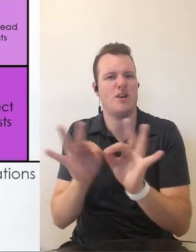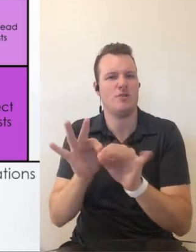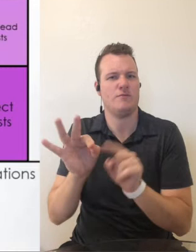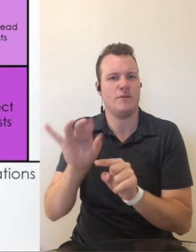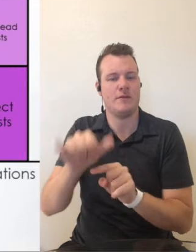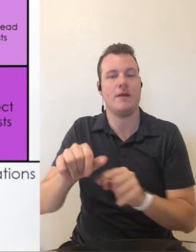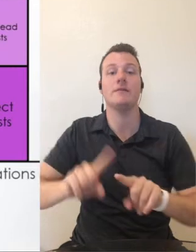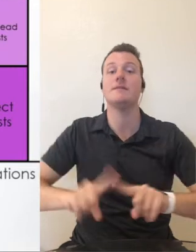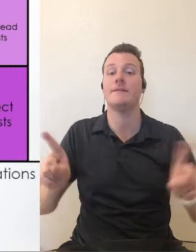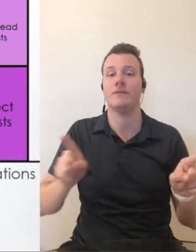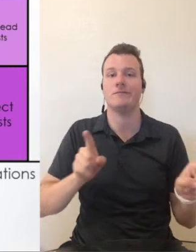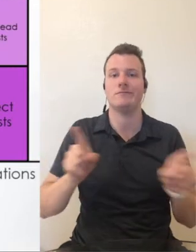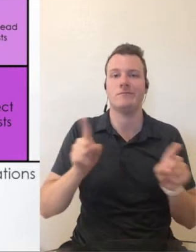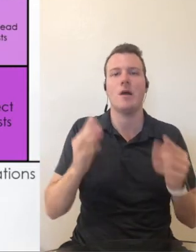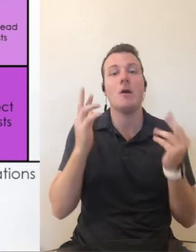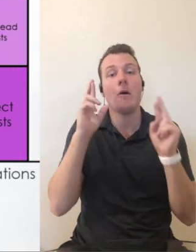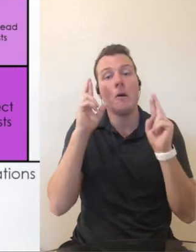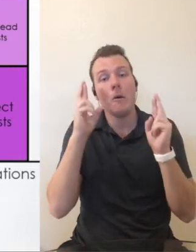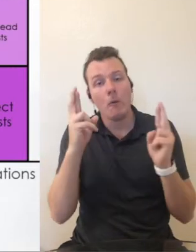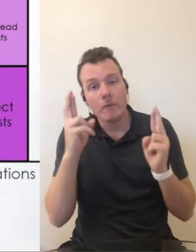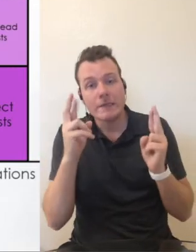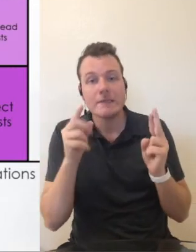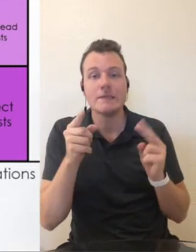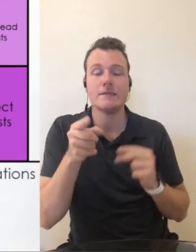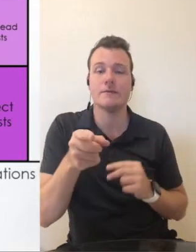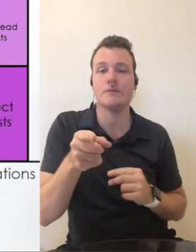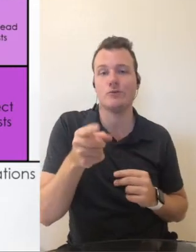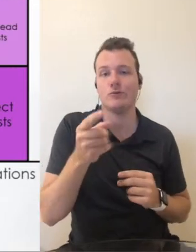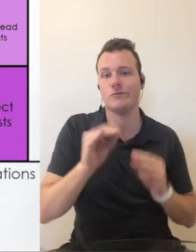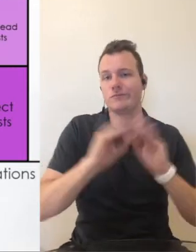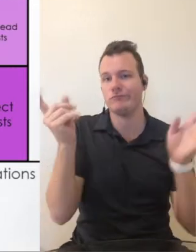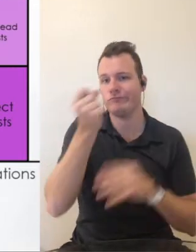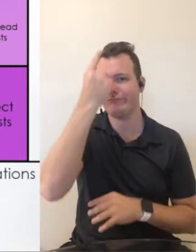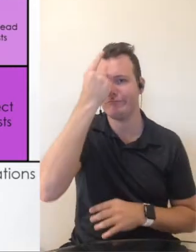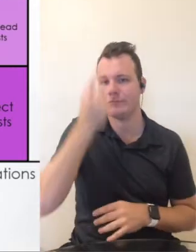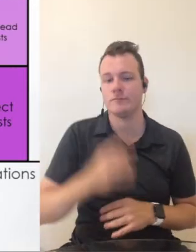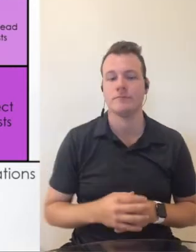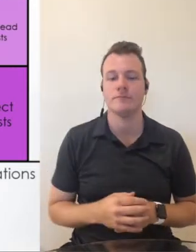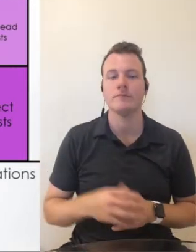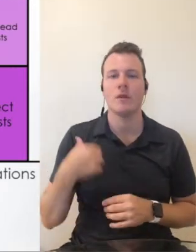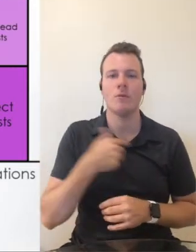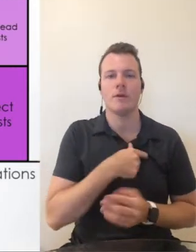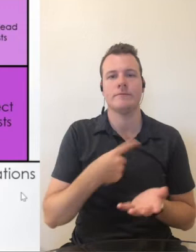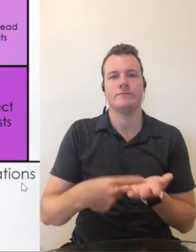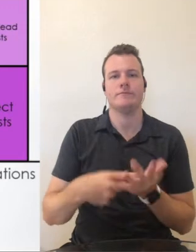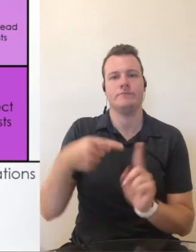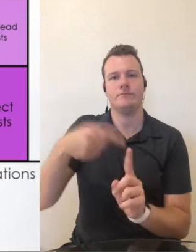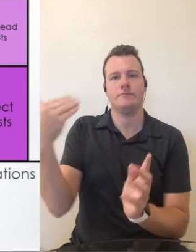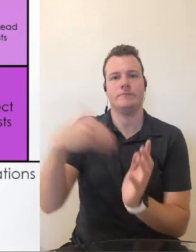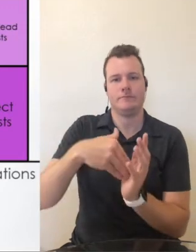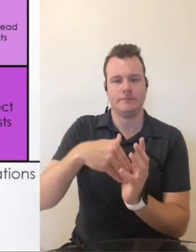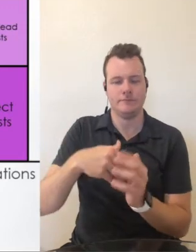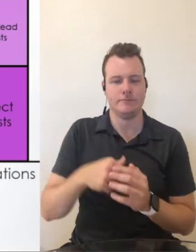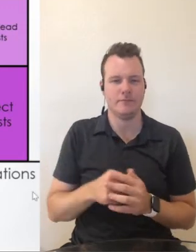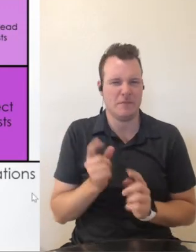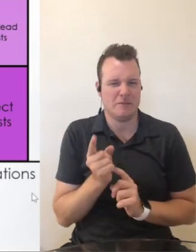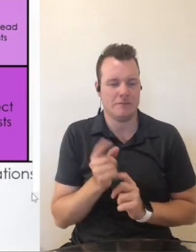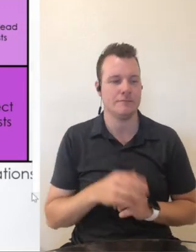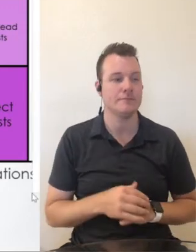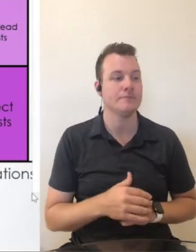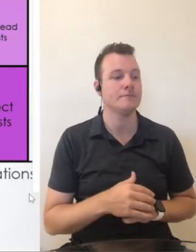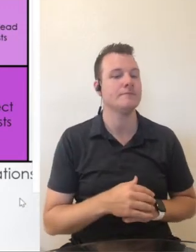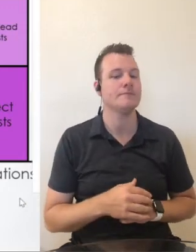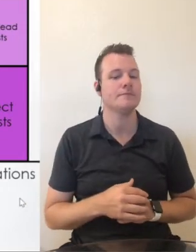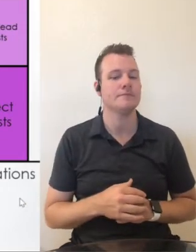the difference between the two, and I hope I've made that clear. So we're going to come back to this in just a minute. Next slide, please.